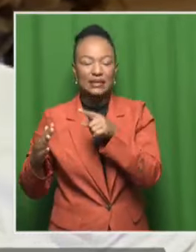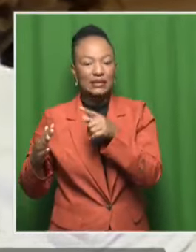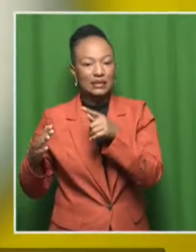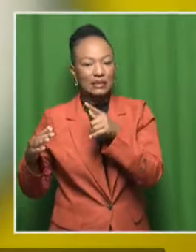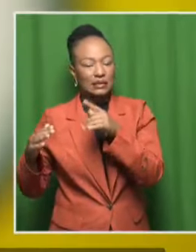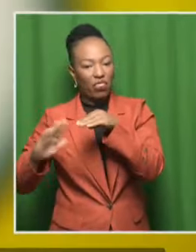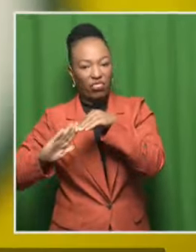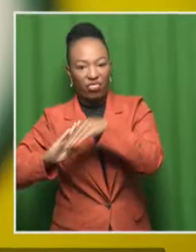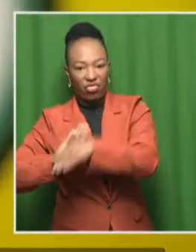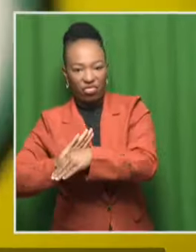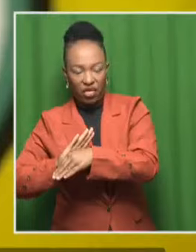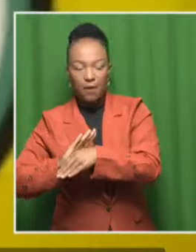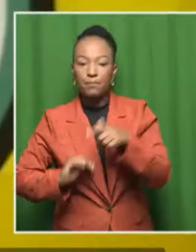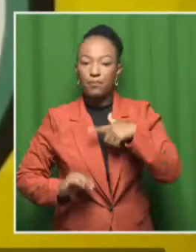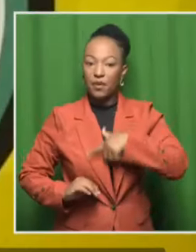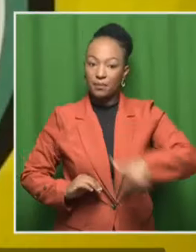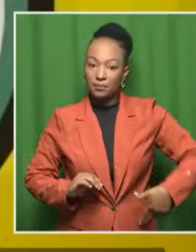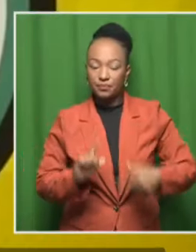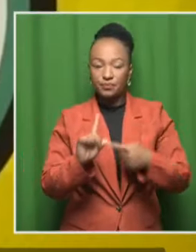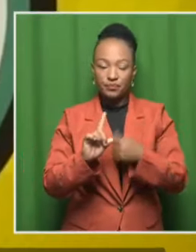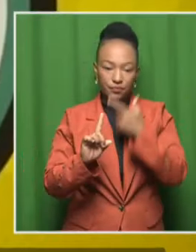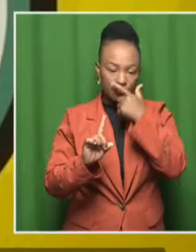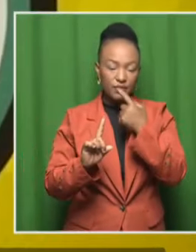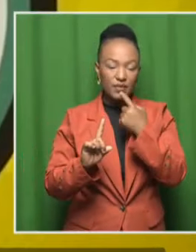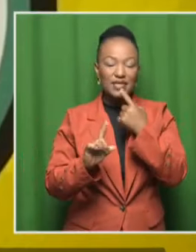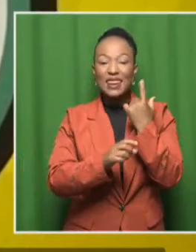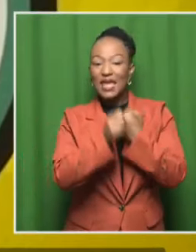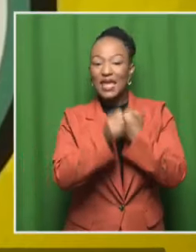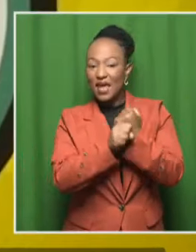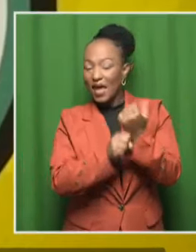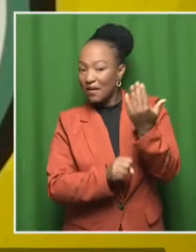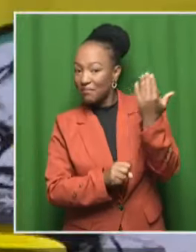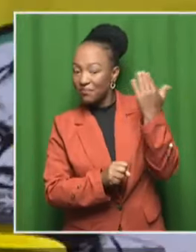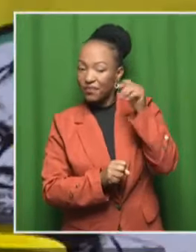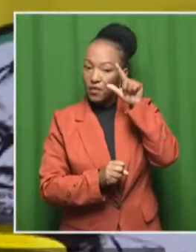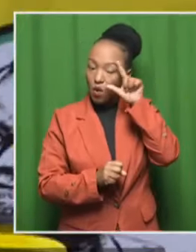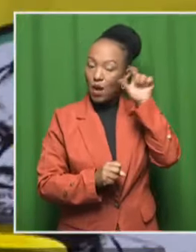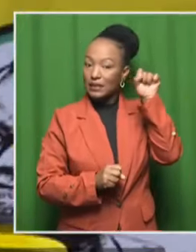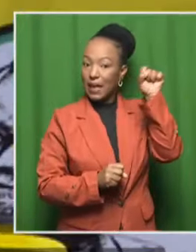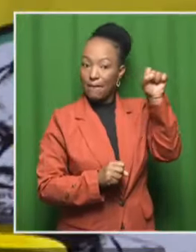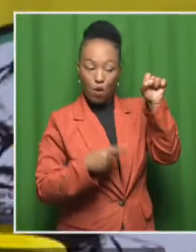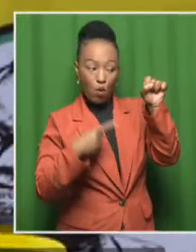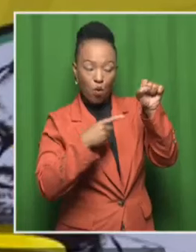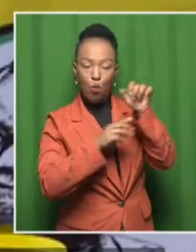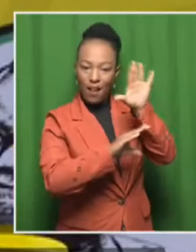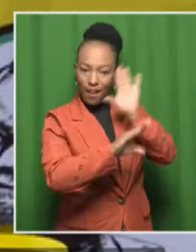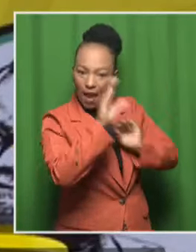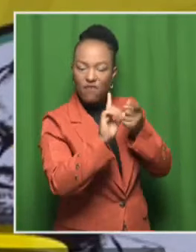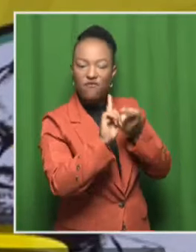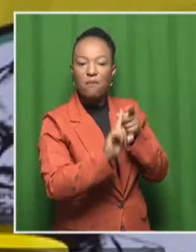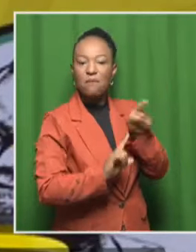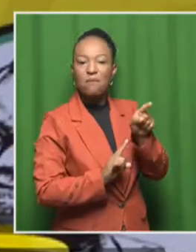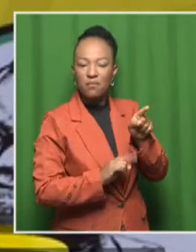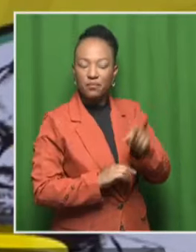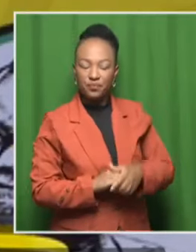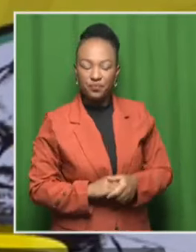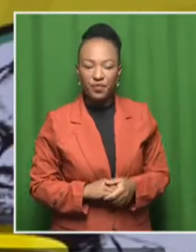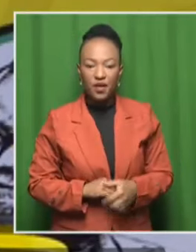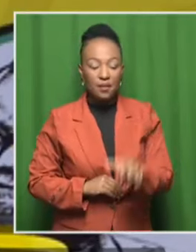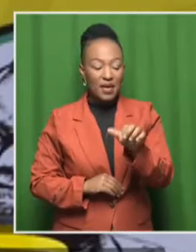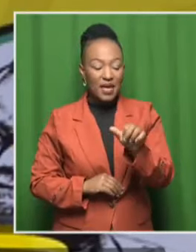the party must draw from the years of Oliver Reginald Tambo. ANC weakened is not an